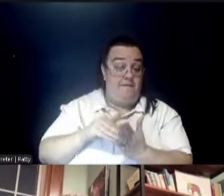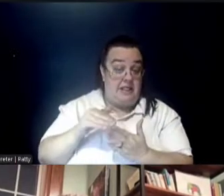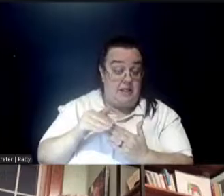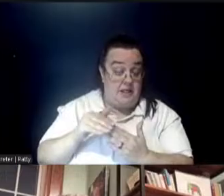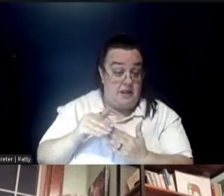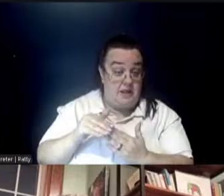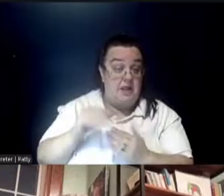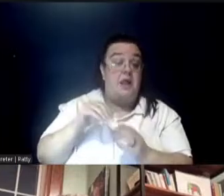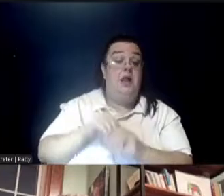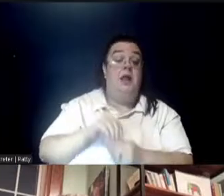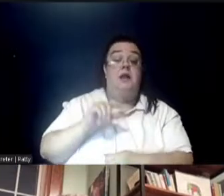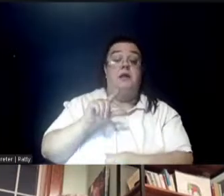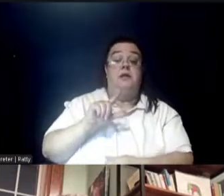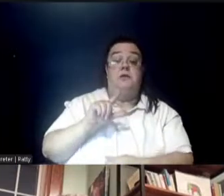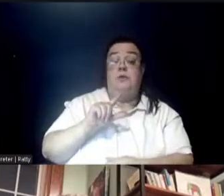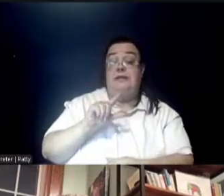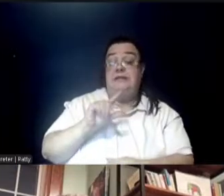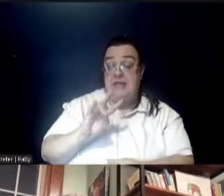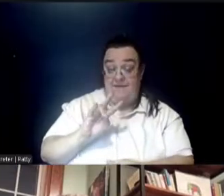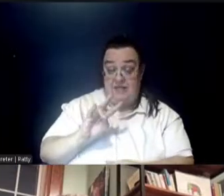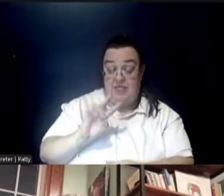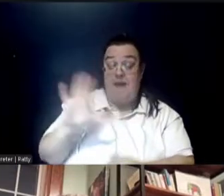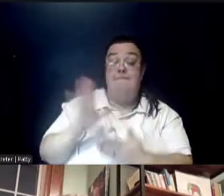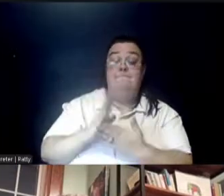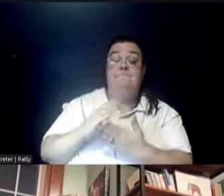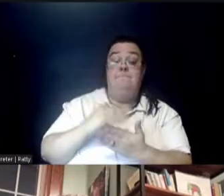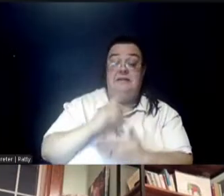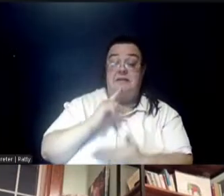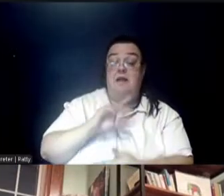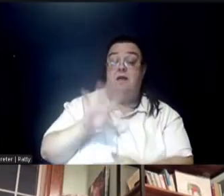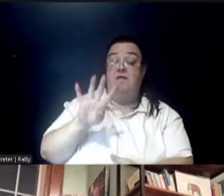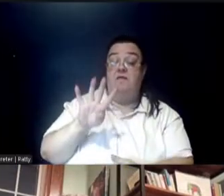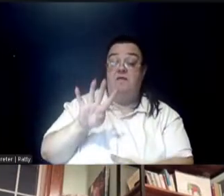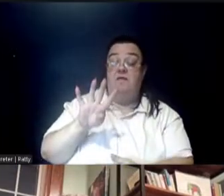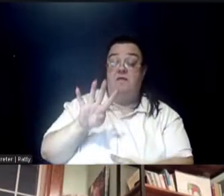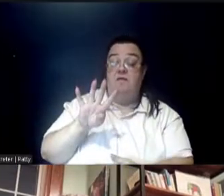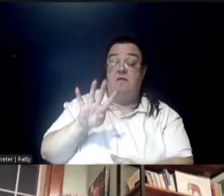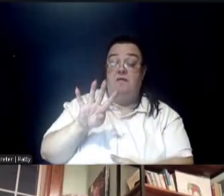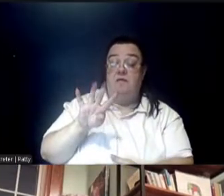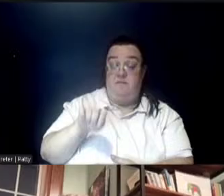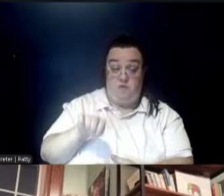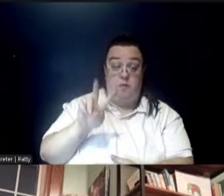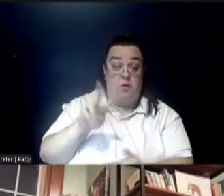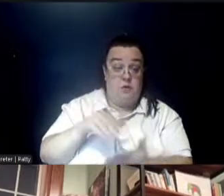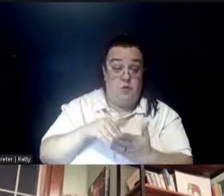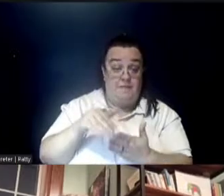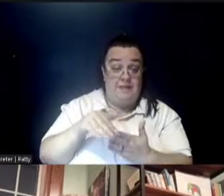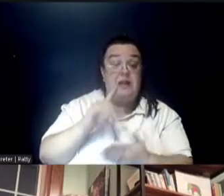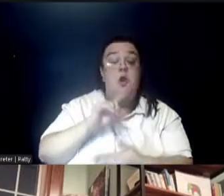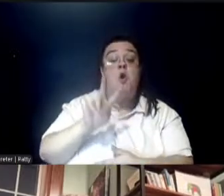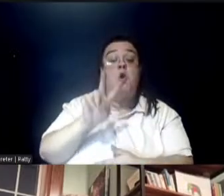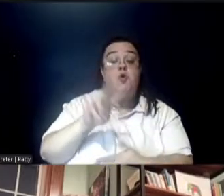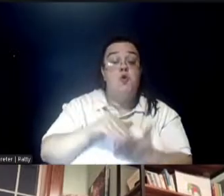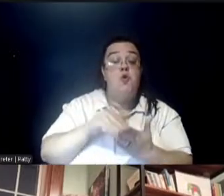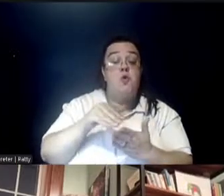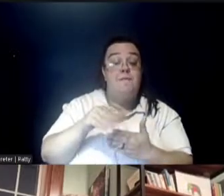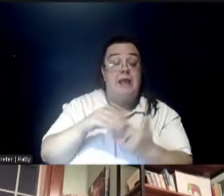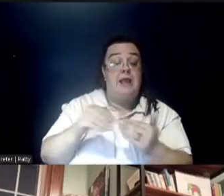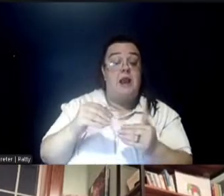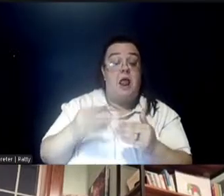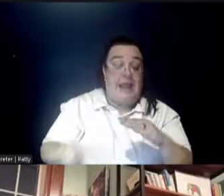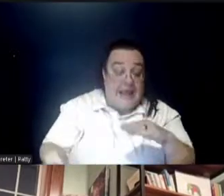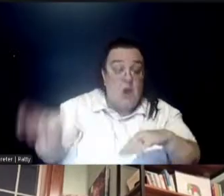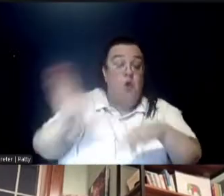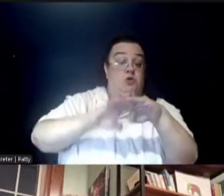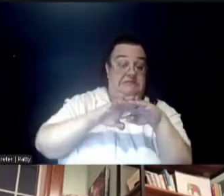In 27, their budget is 4.2 million. It's a $2 million increase.